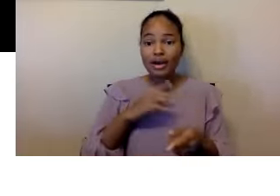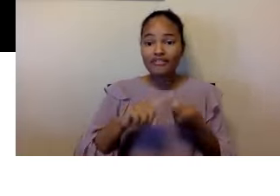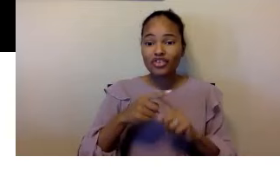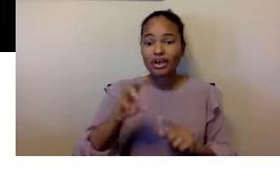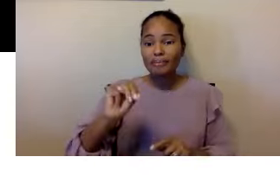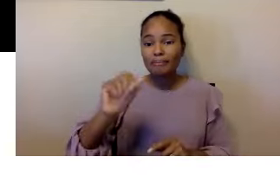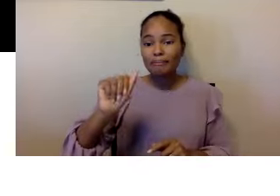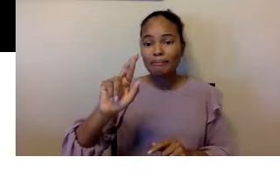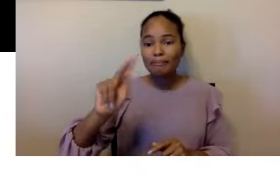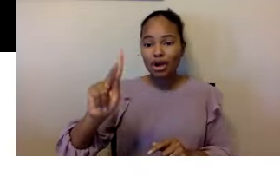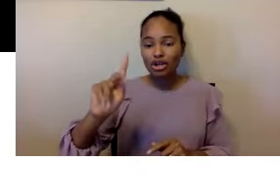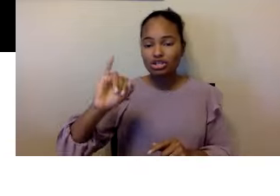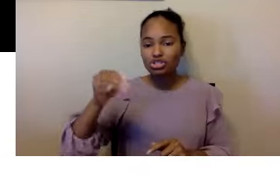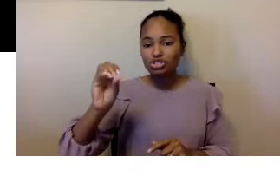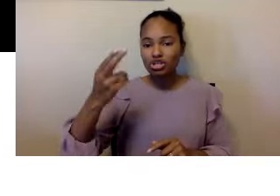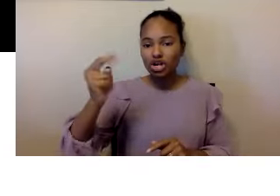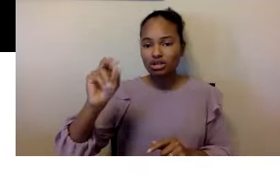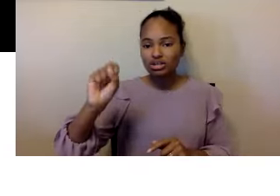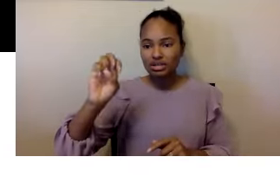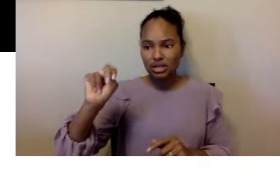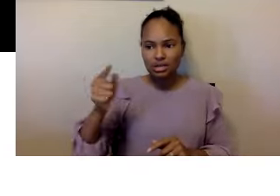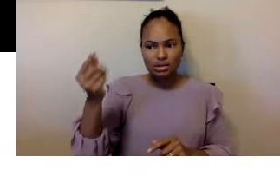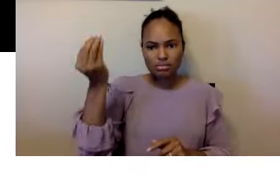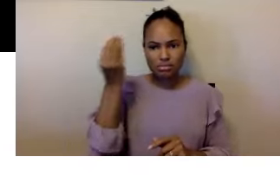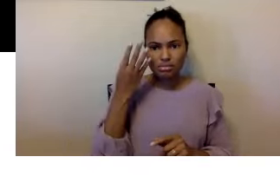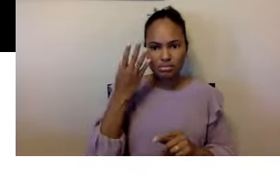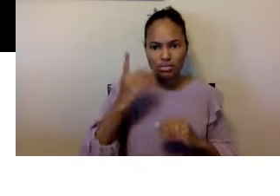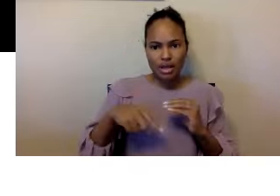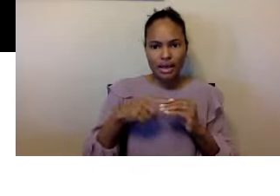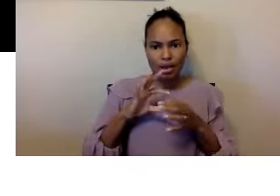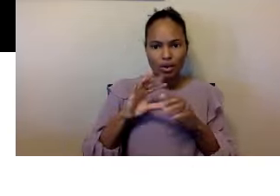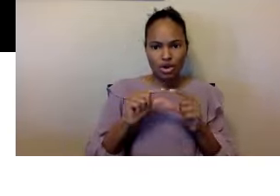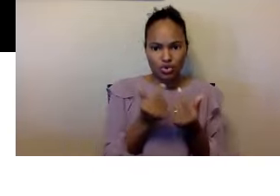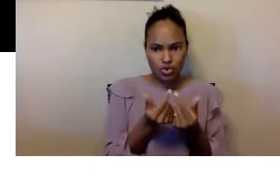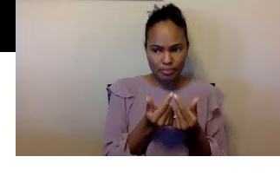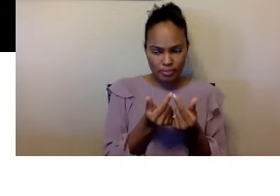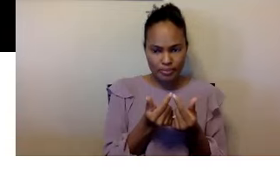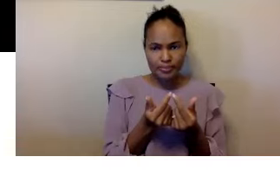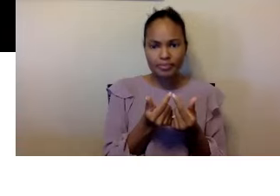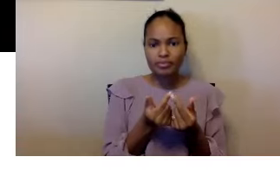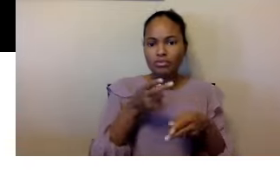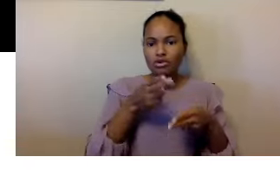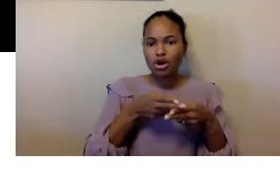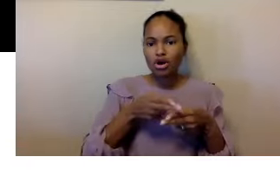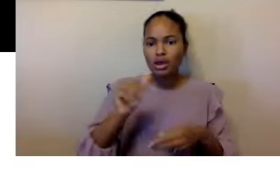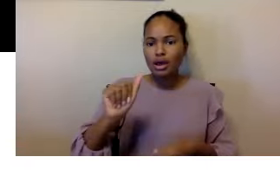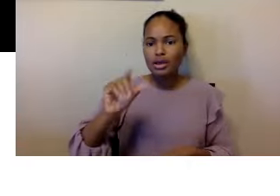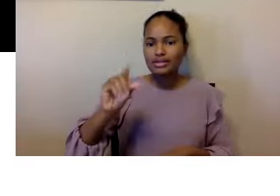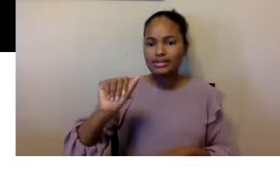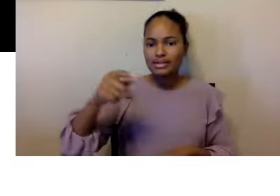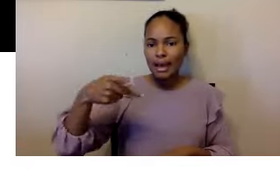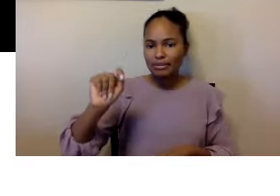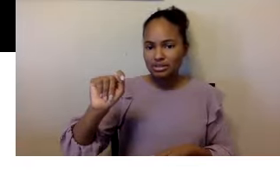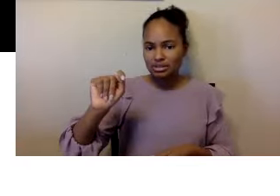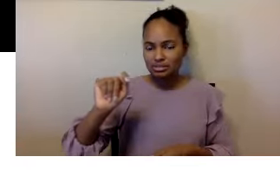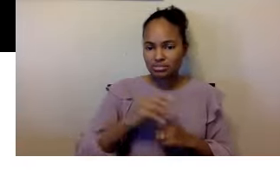this group called ADAPT. He came to a center meeting that I was at, and he told me about this group called ADAPT. That